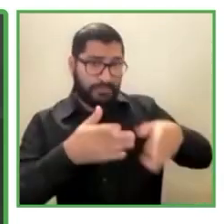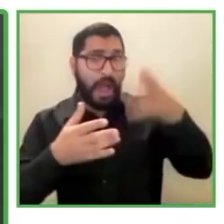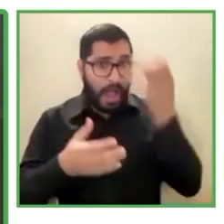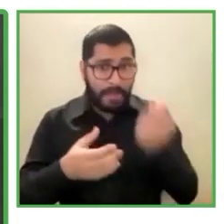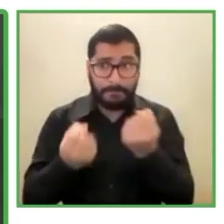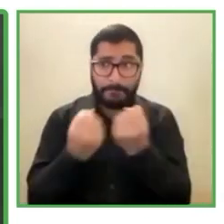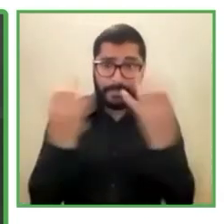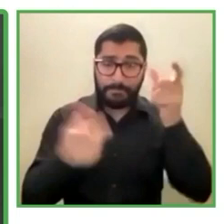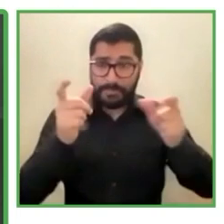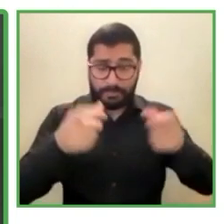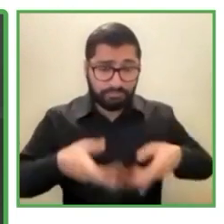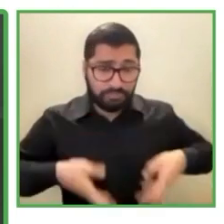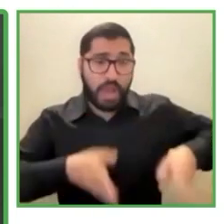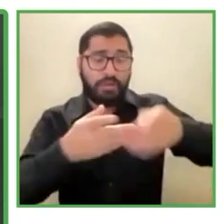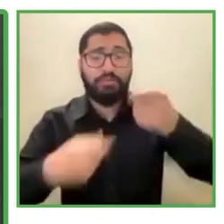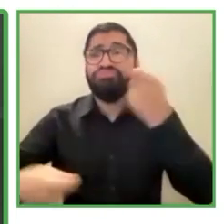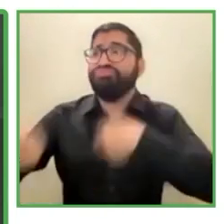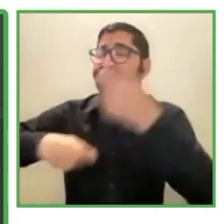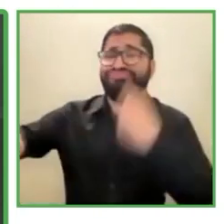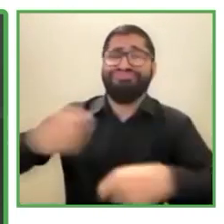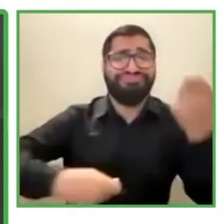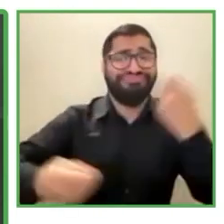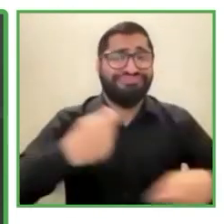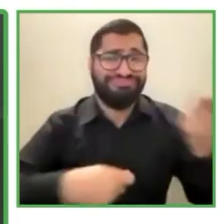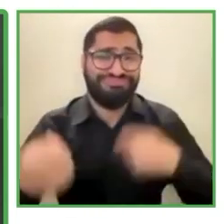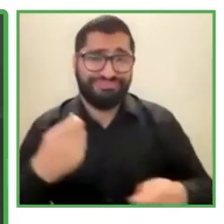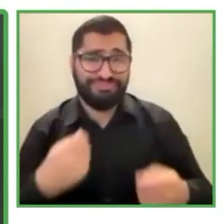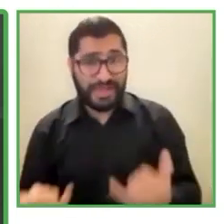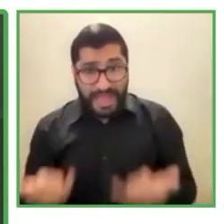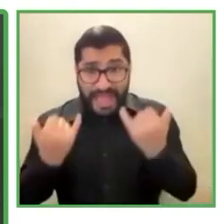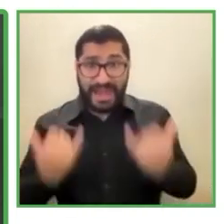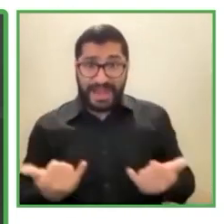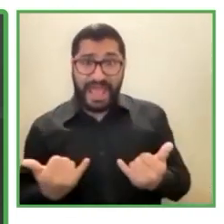street markets. Even if the economic recovery